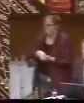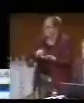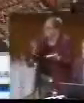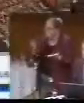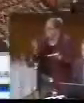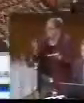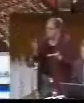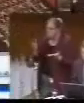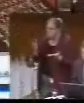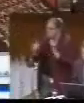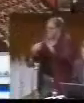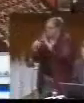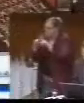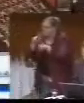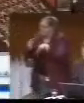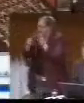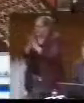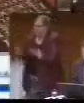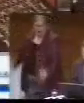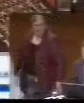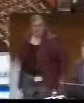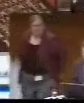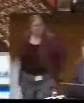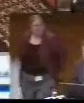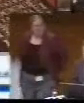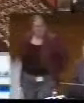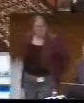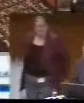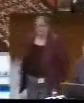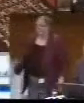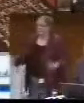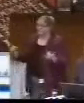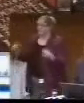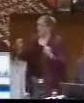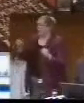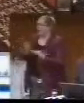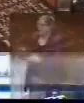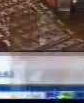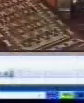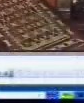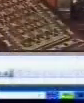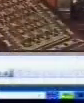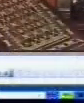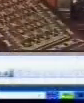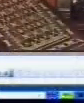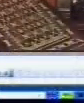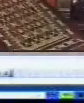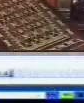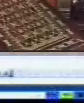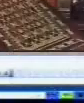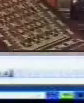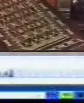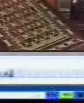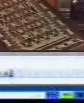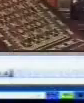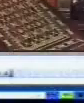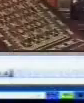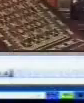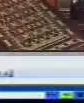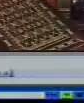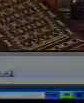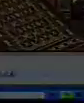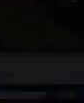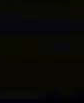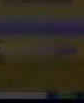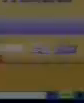let me show you a different kind of book that's out commercially. I wanted to show you, talk about three things that I think are very promising